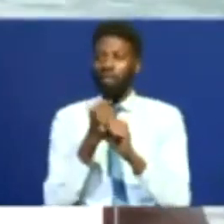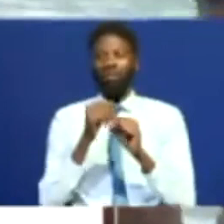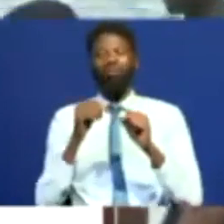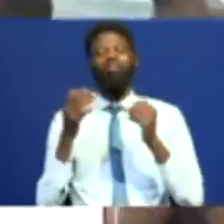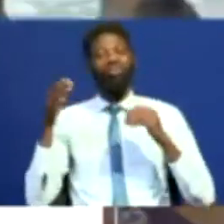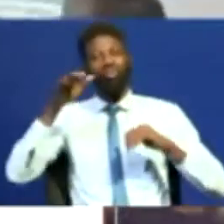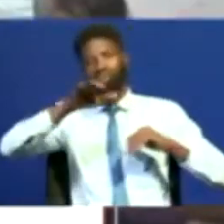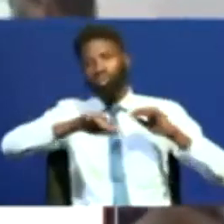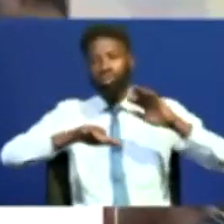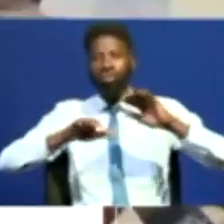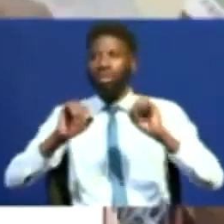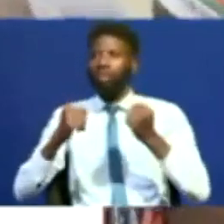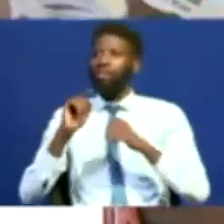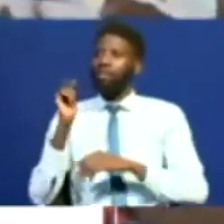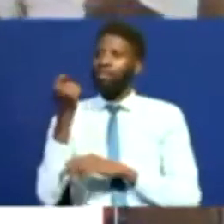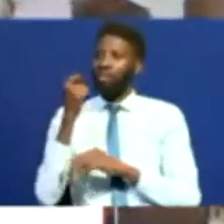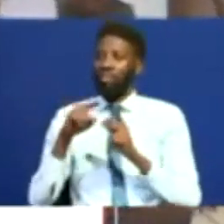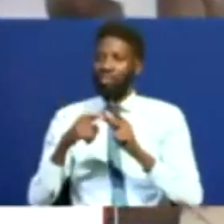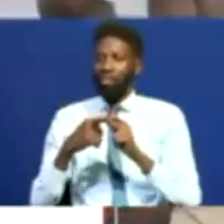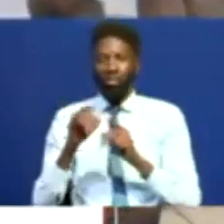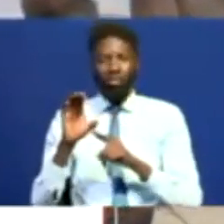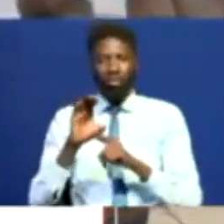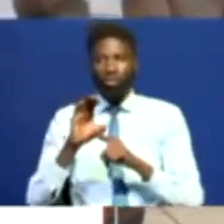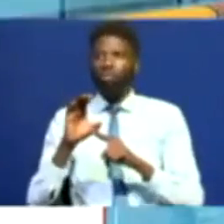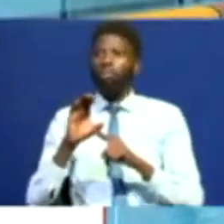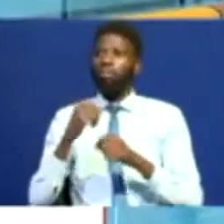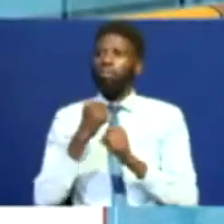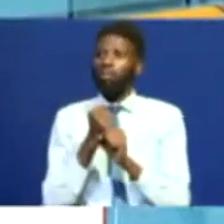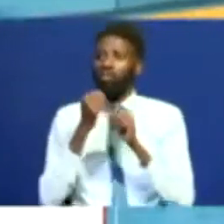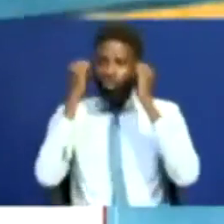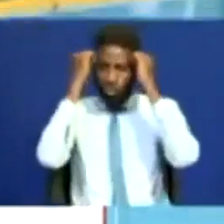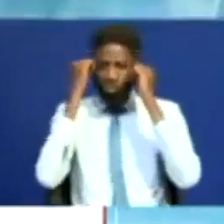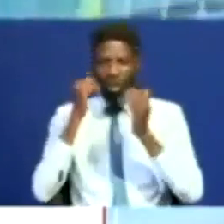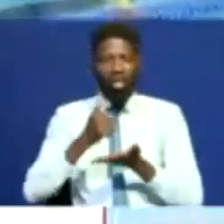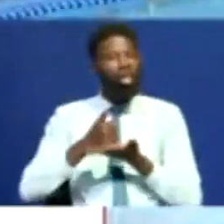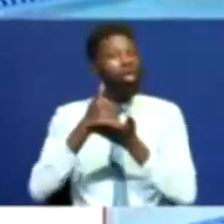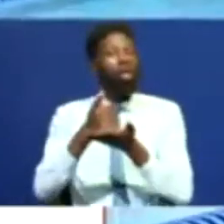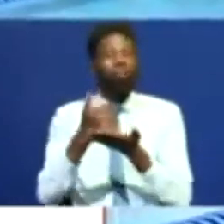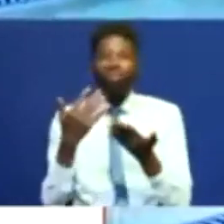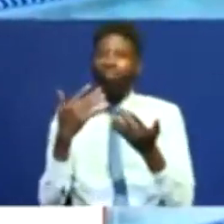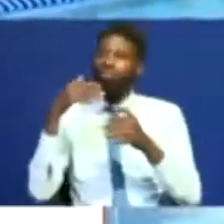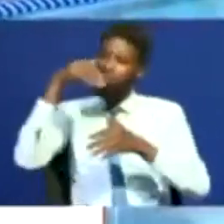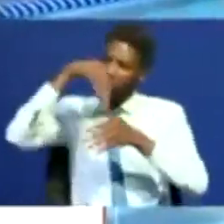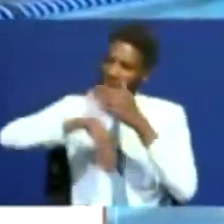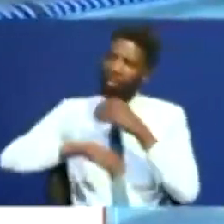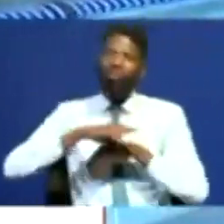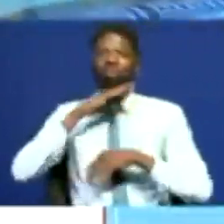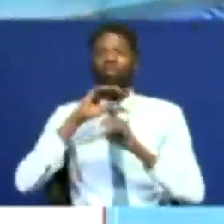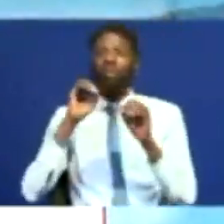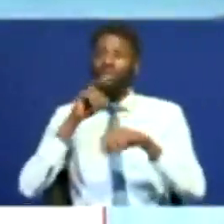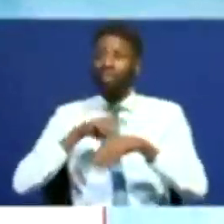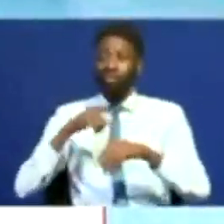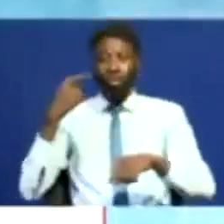non-governmental organization, to begin courses for students to promote drowning prevention. With cases reported especially during swimming competitions,